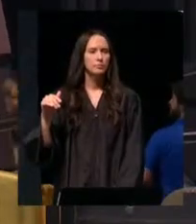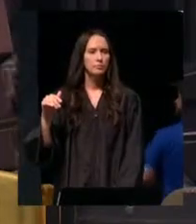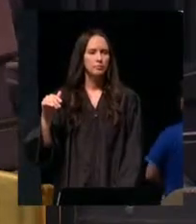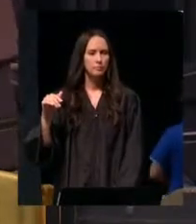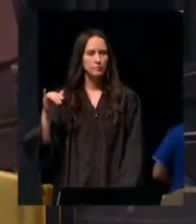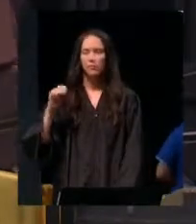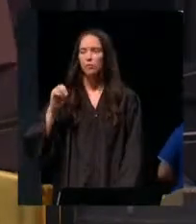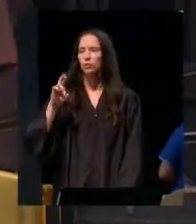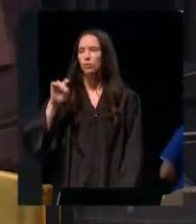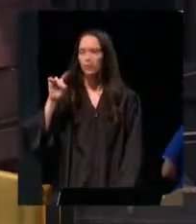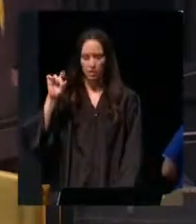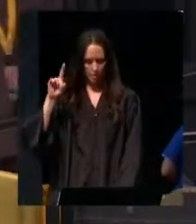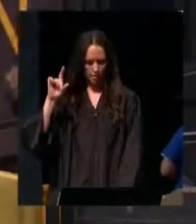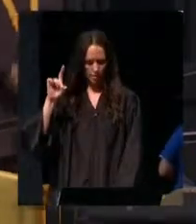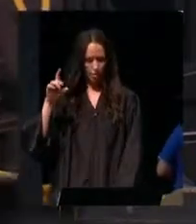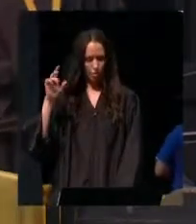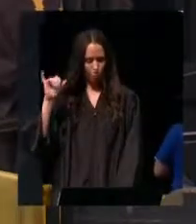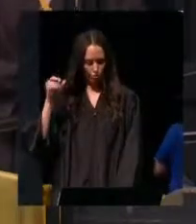Jordan Rye.